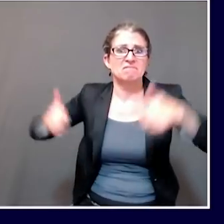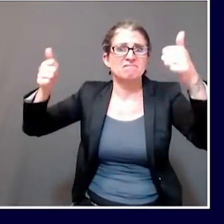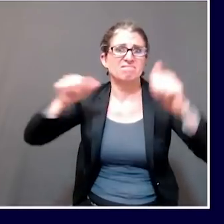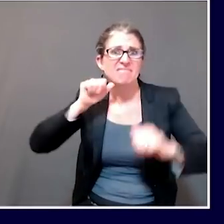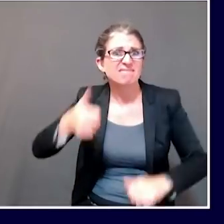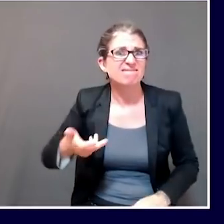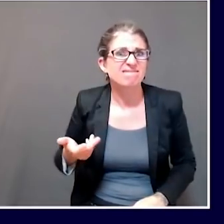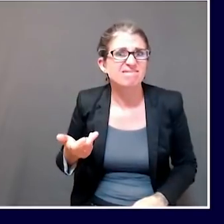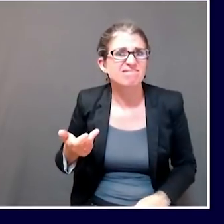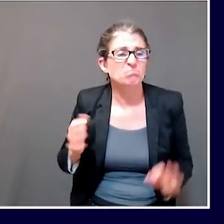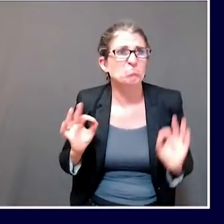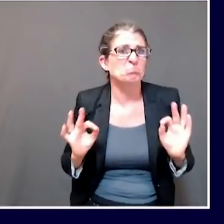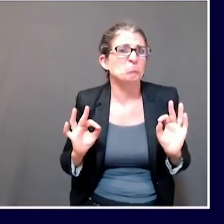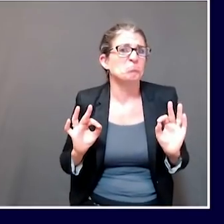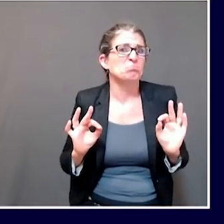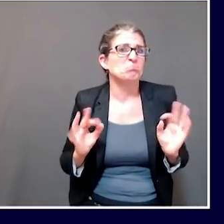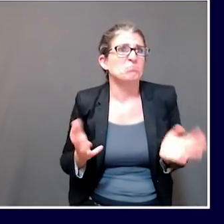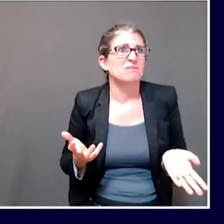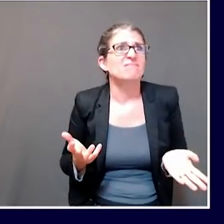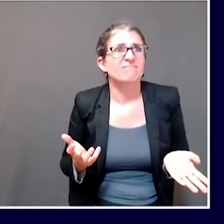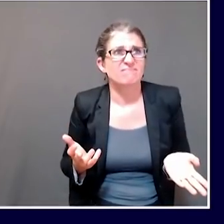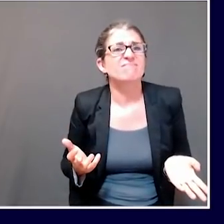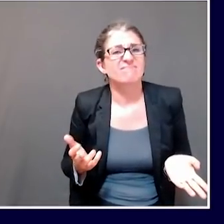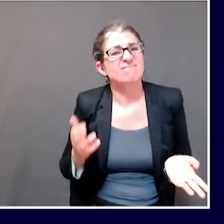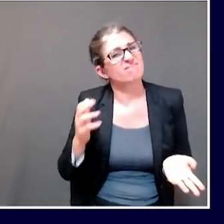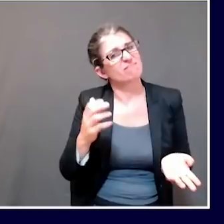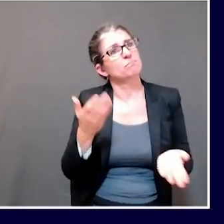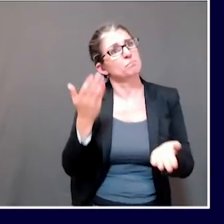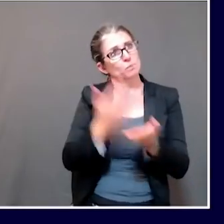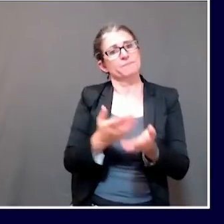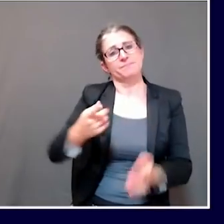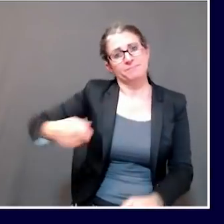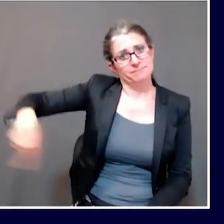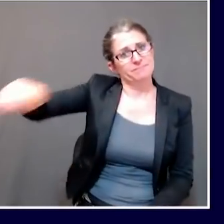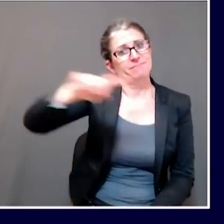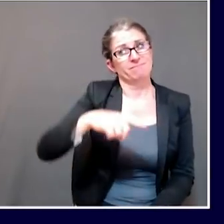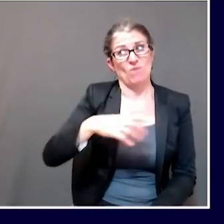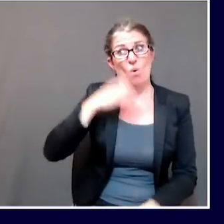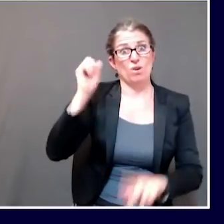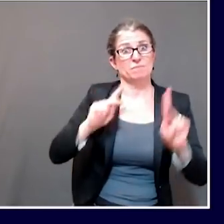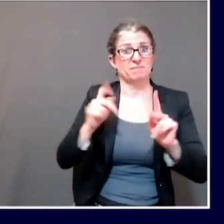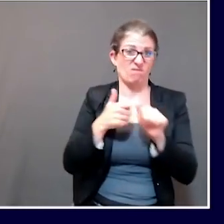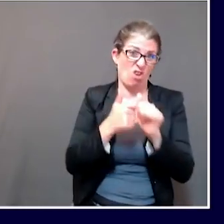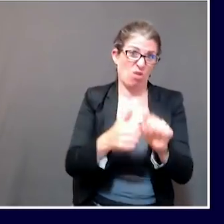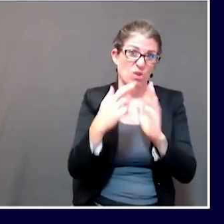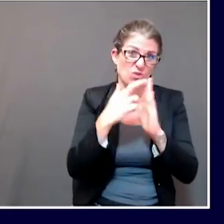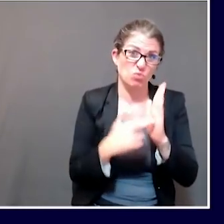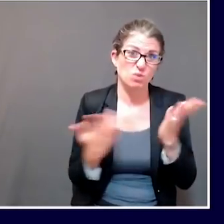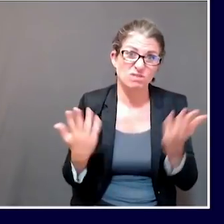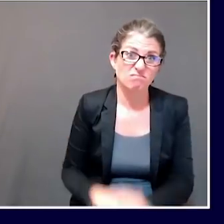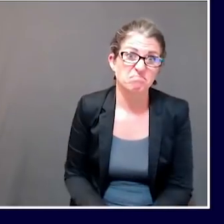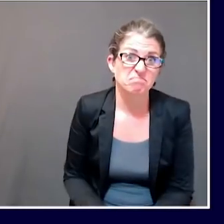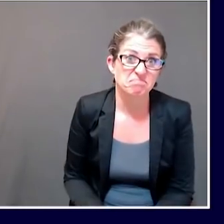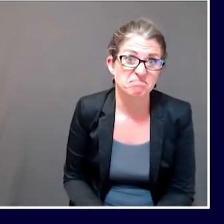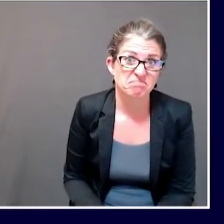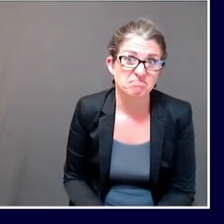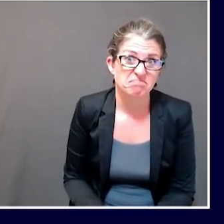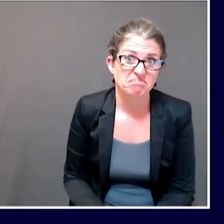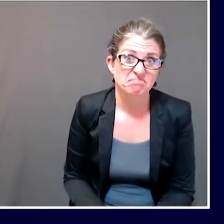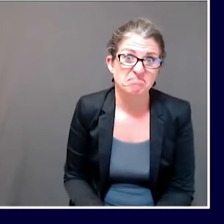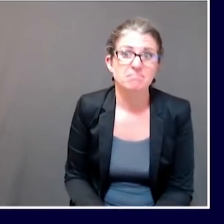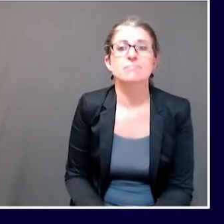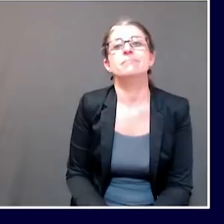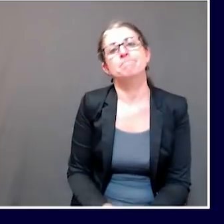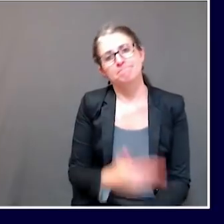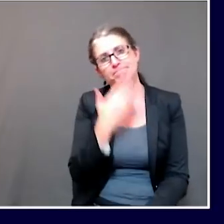have taken this seriously and made sure they avoid being in the path of the virus. Awesome. Thank you. Patrick, I'm going to turn